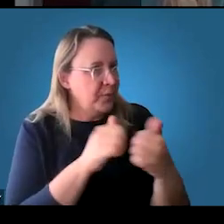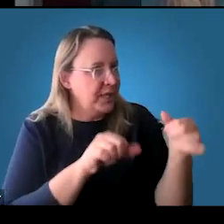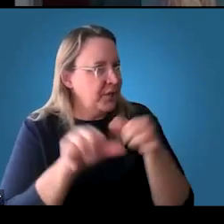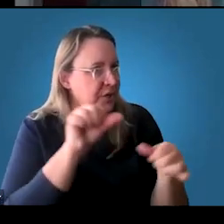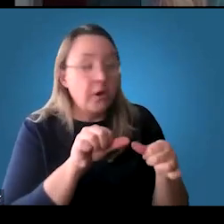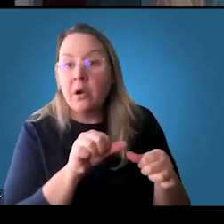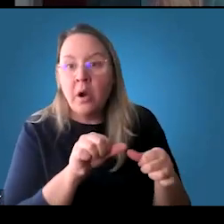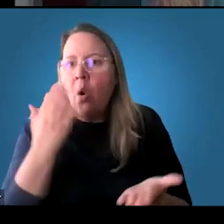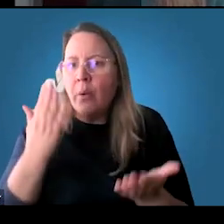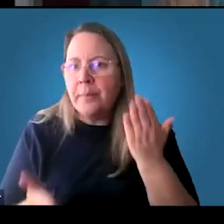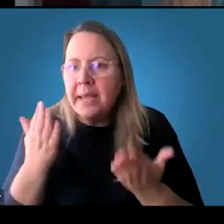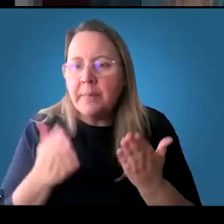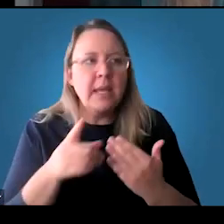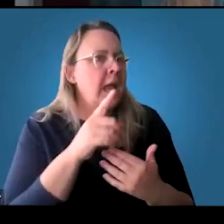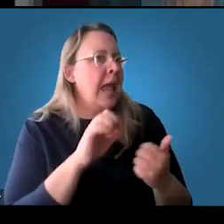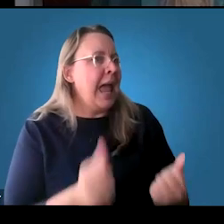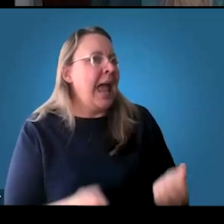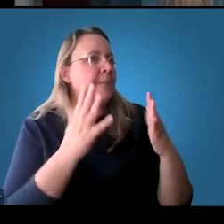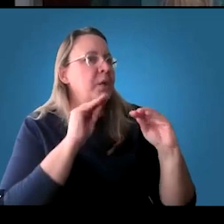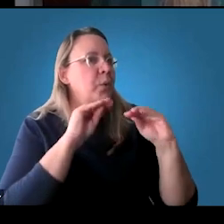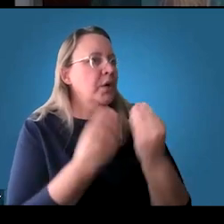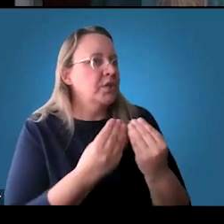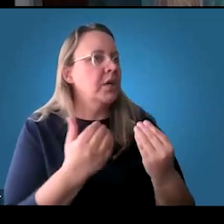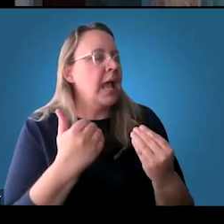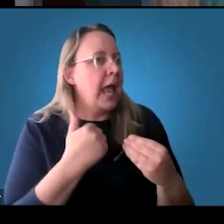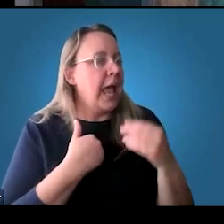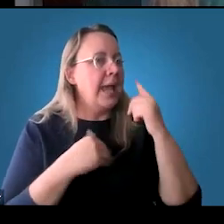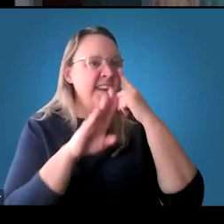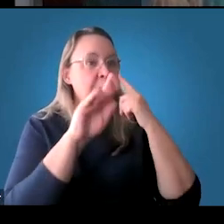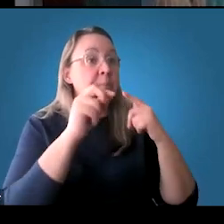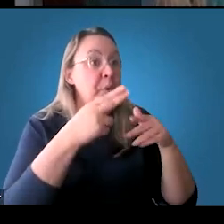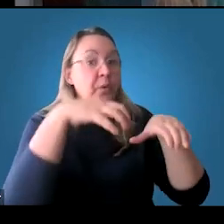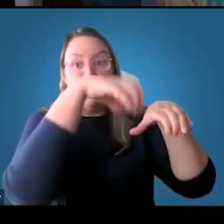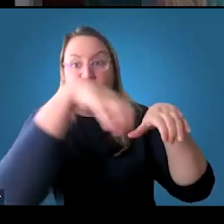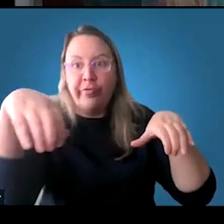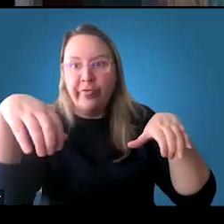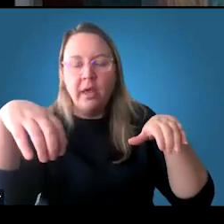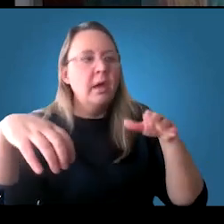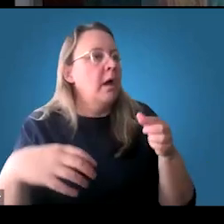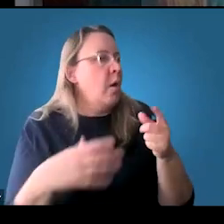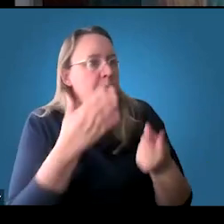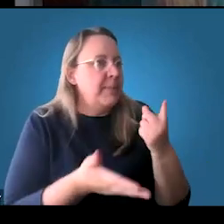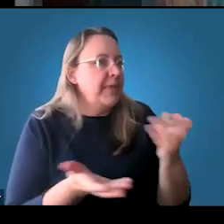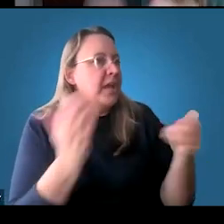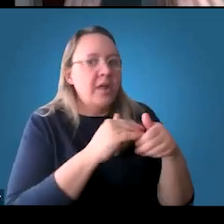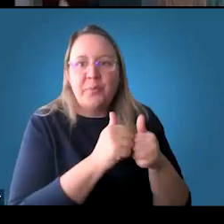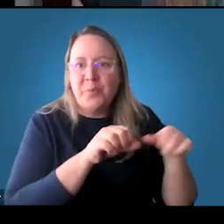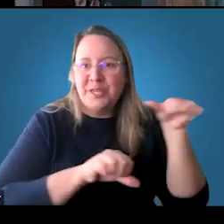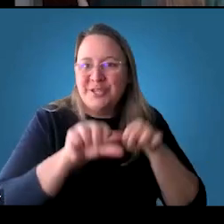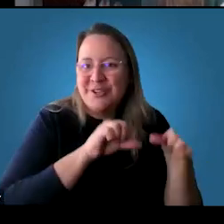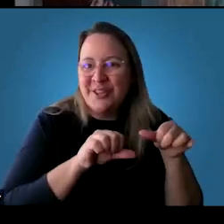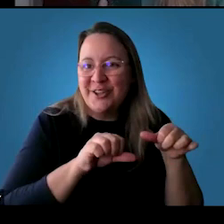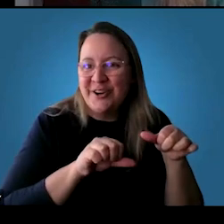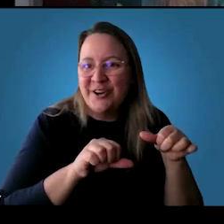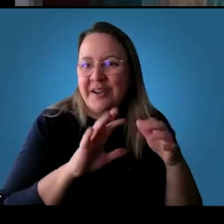what if we start paying attention to how many organizations who had booths at the resource fair end up collaborating with each other as a